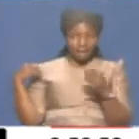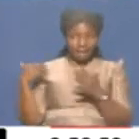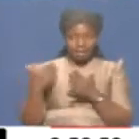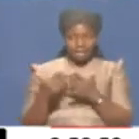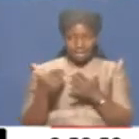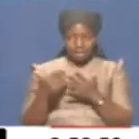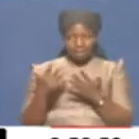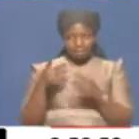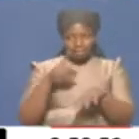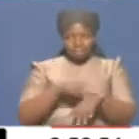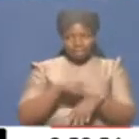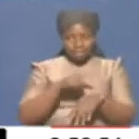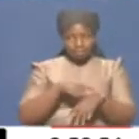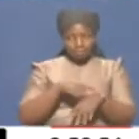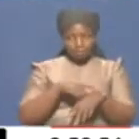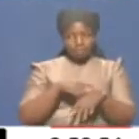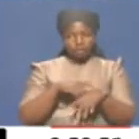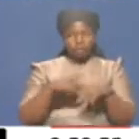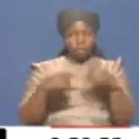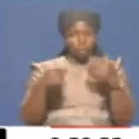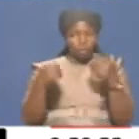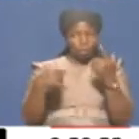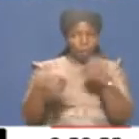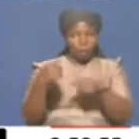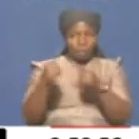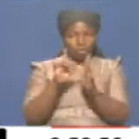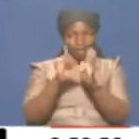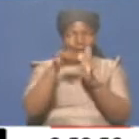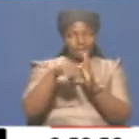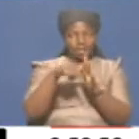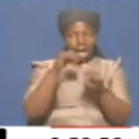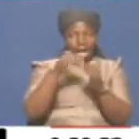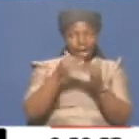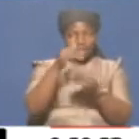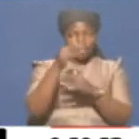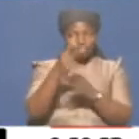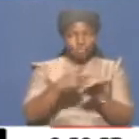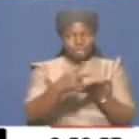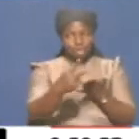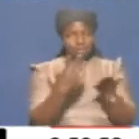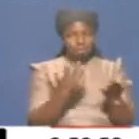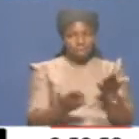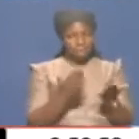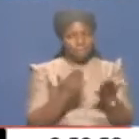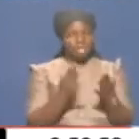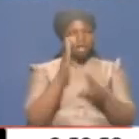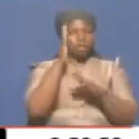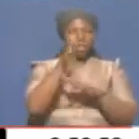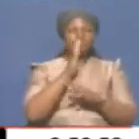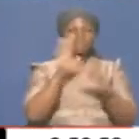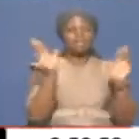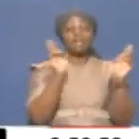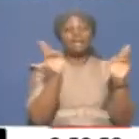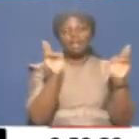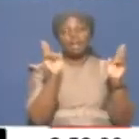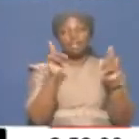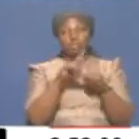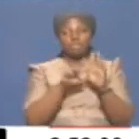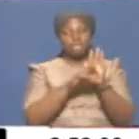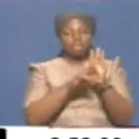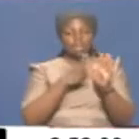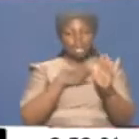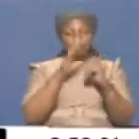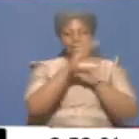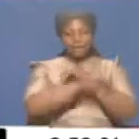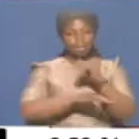wakati wa mashindano, baadaye kama baada ya wiki mbili namna hii, tutakuwa tuko tayari kabisa kuwakilisha nchi yetu kwa njia